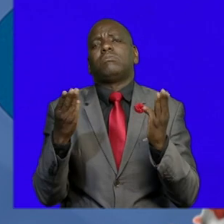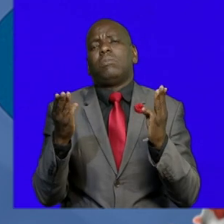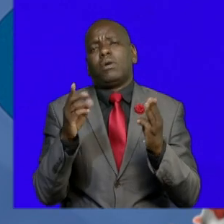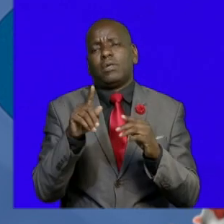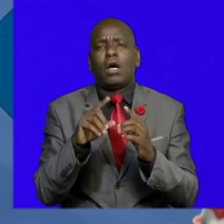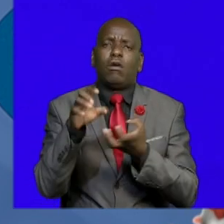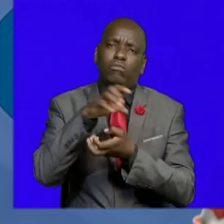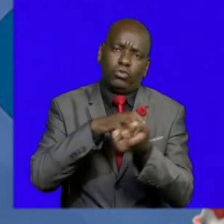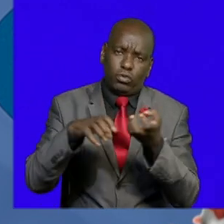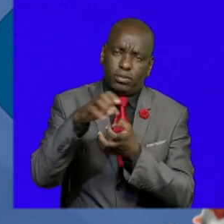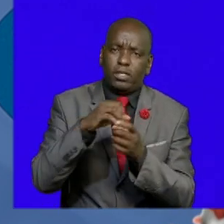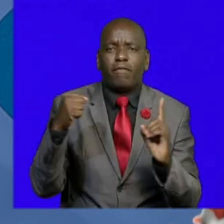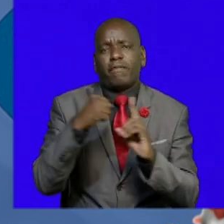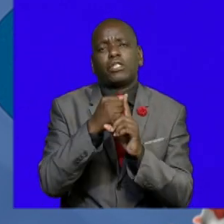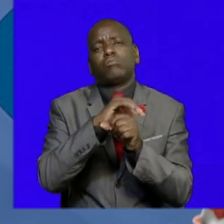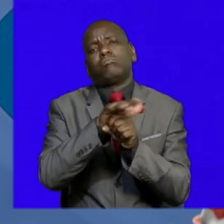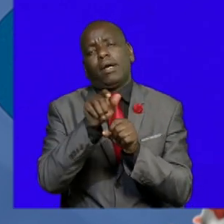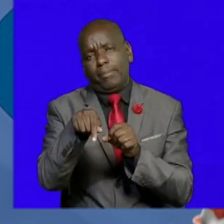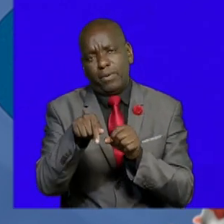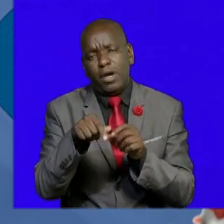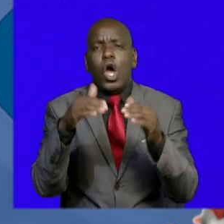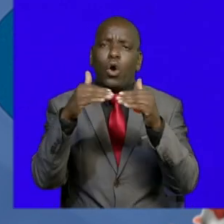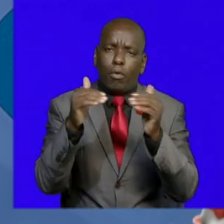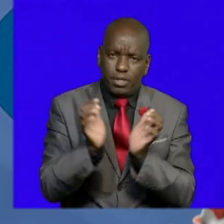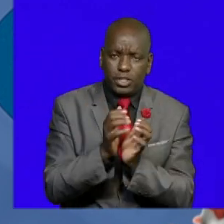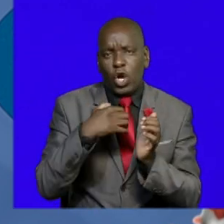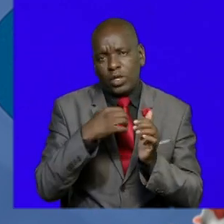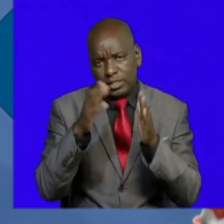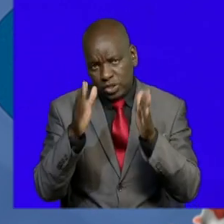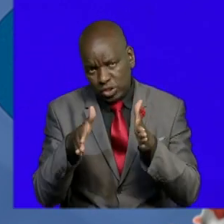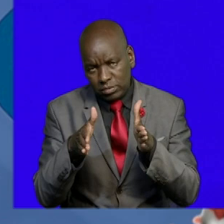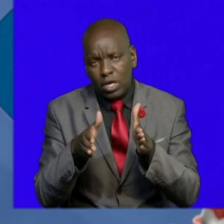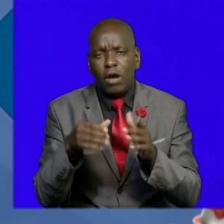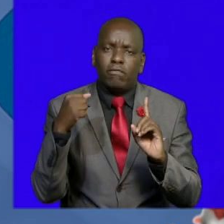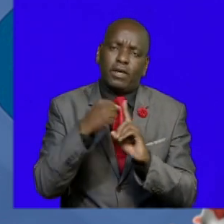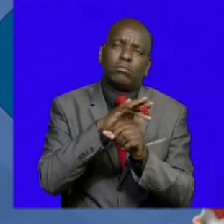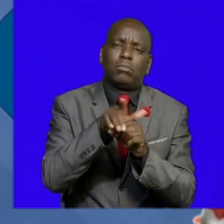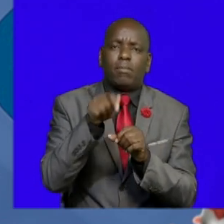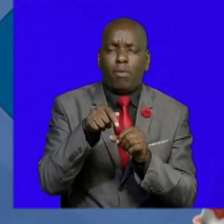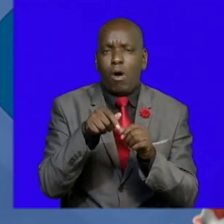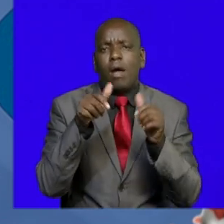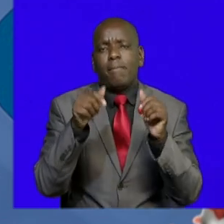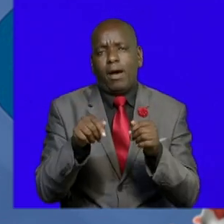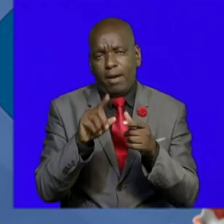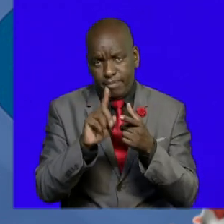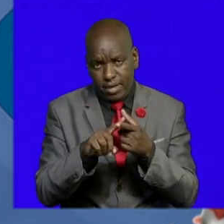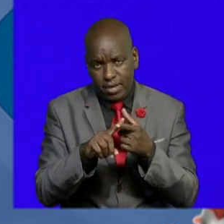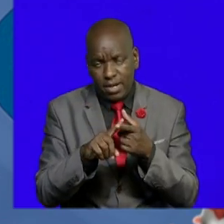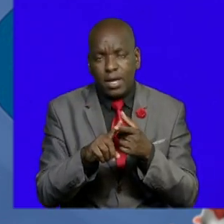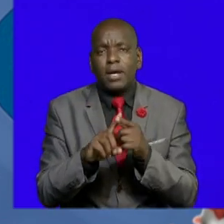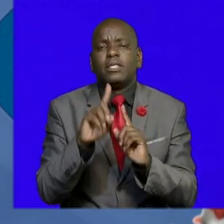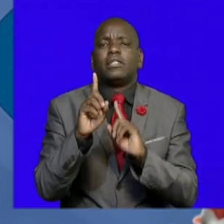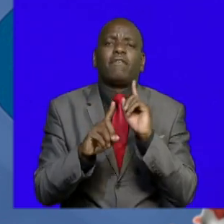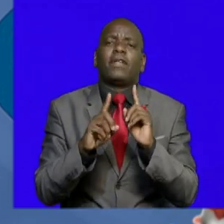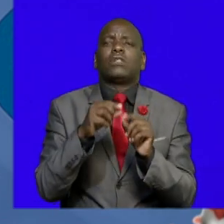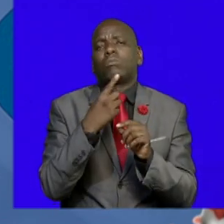hence jeopardize our response. Community ownership of the response is also, once again, demonstrated